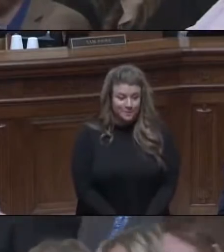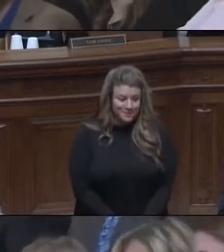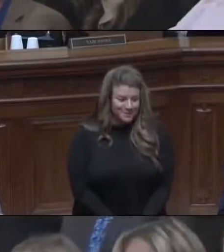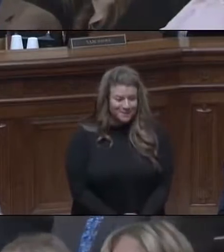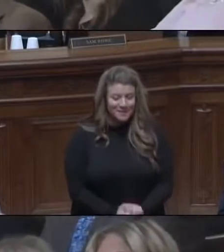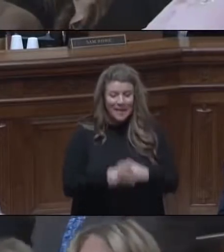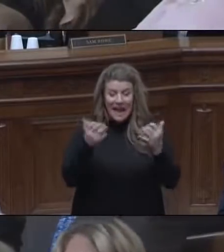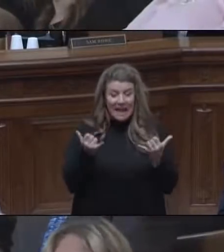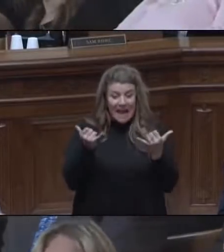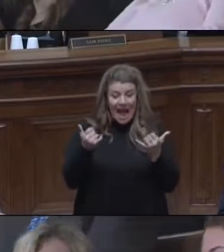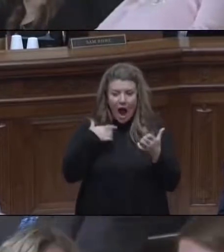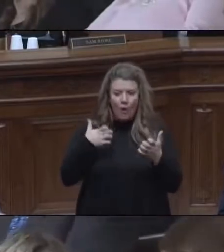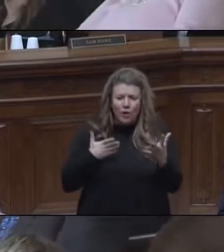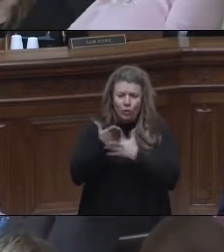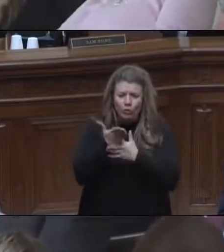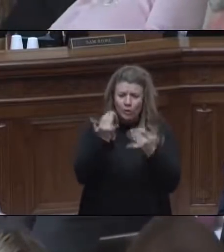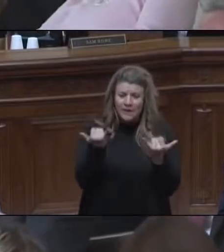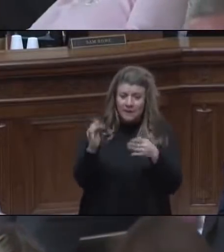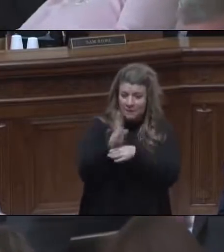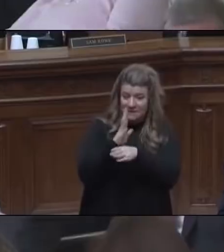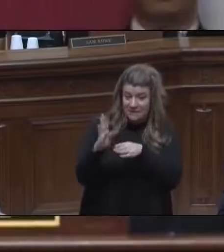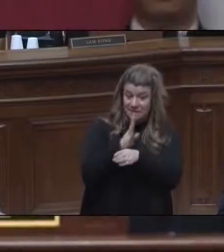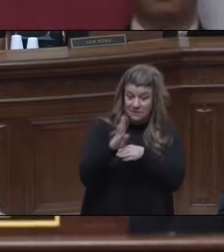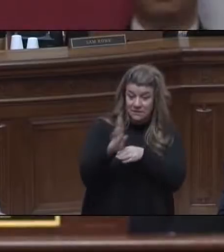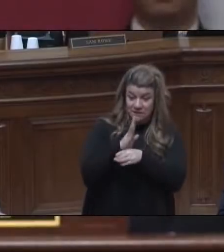Now let's get through a lot of business, okay?